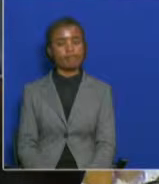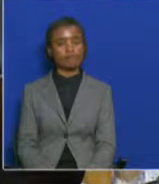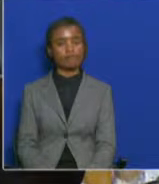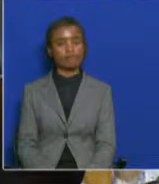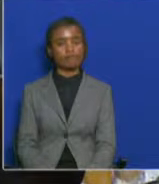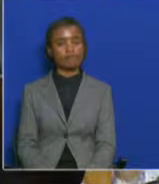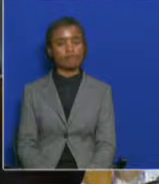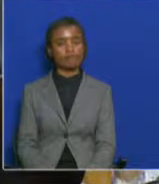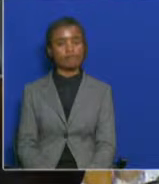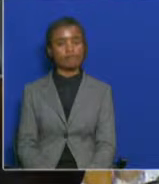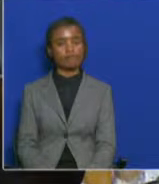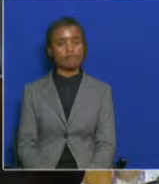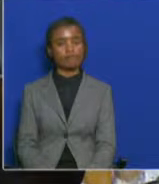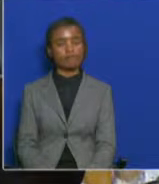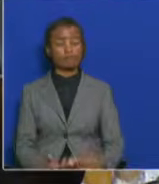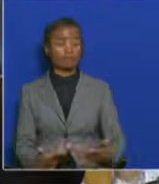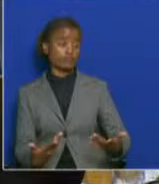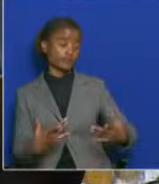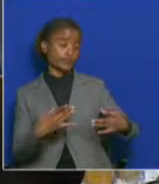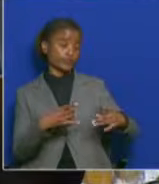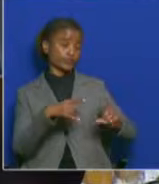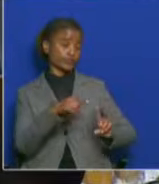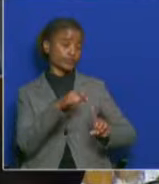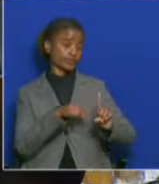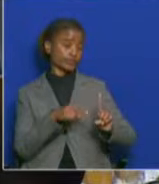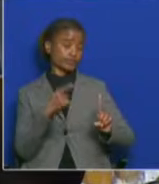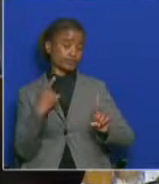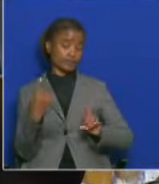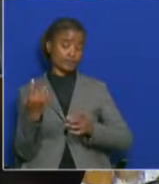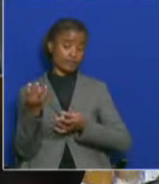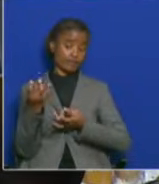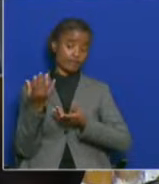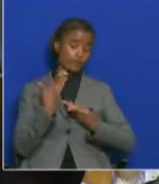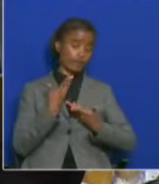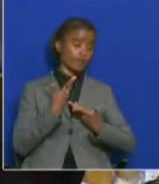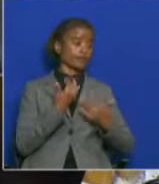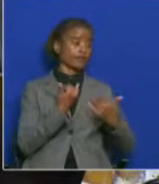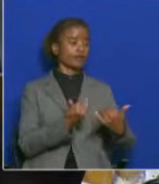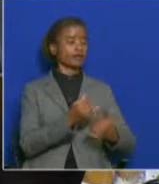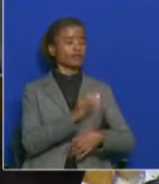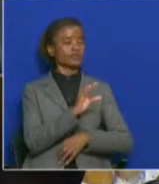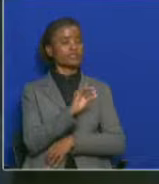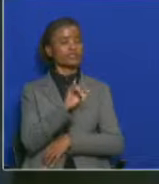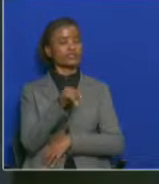Chair, I'm advised that we are now at CJC 362.